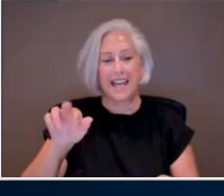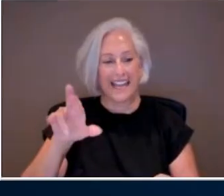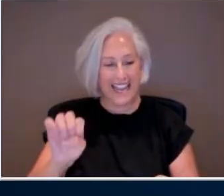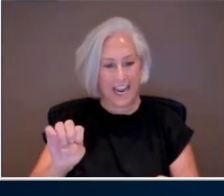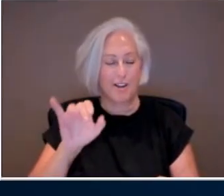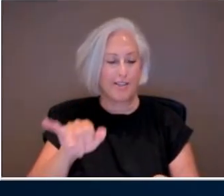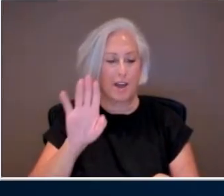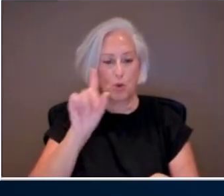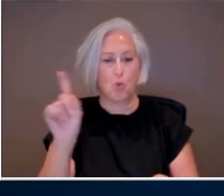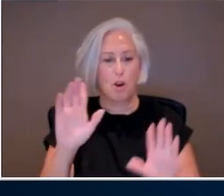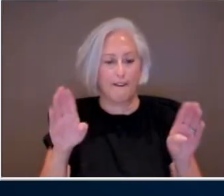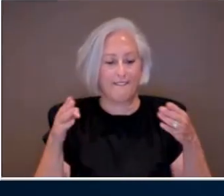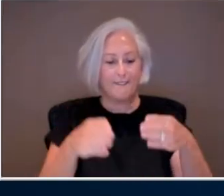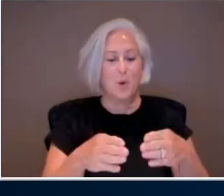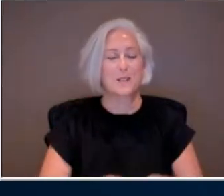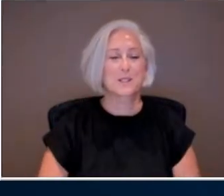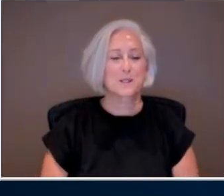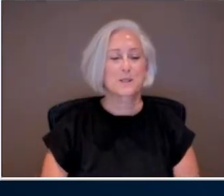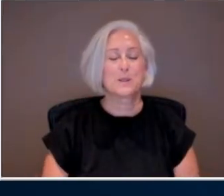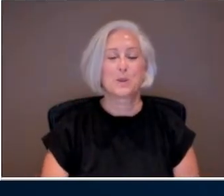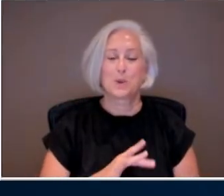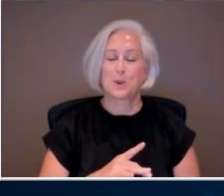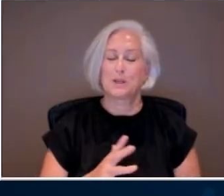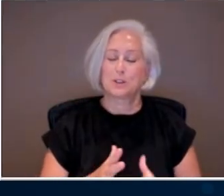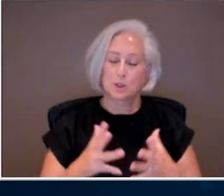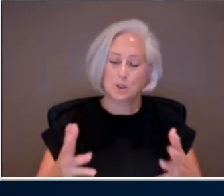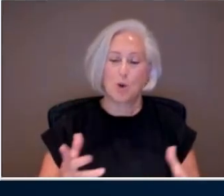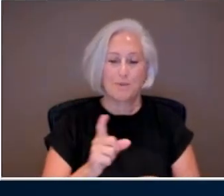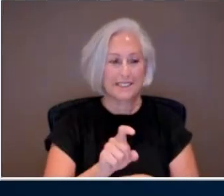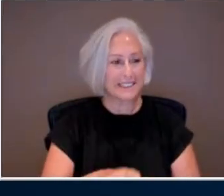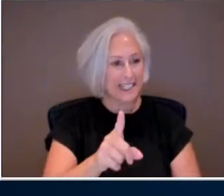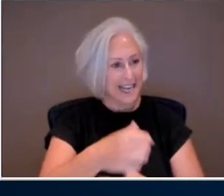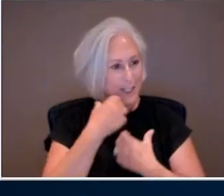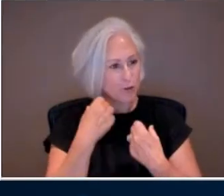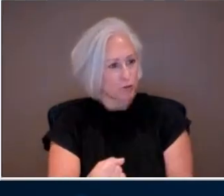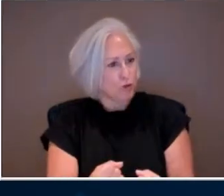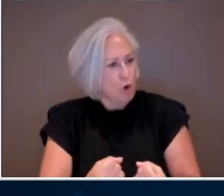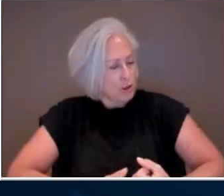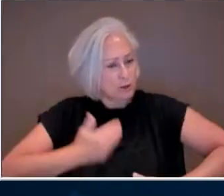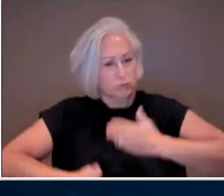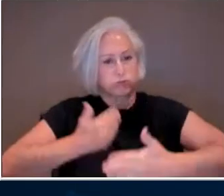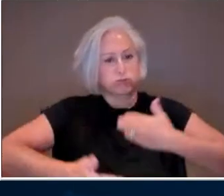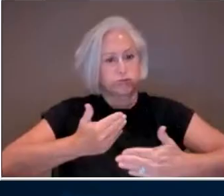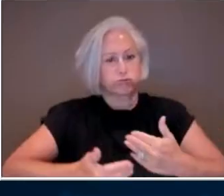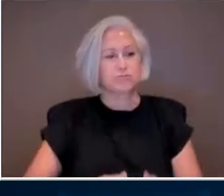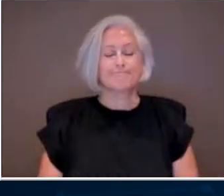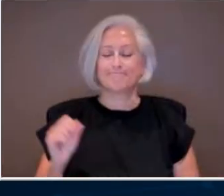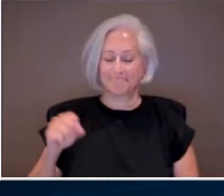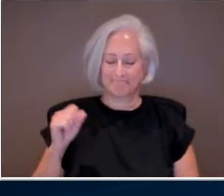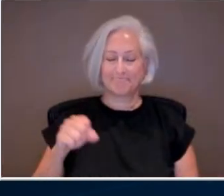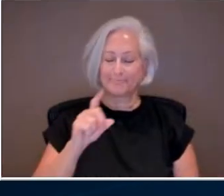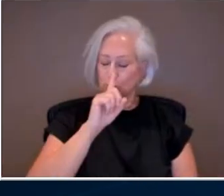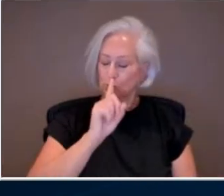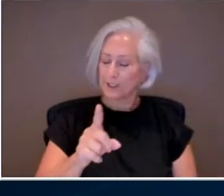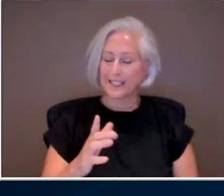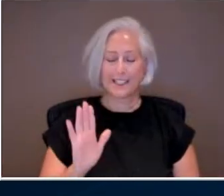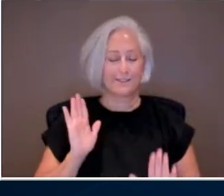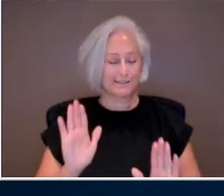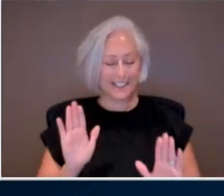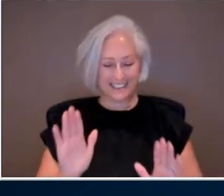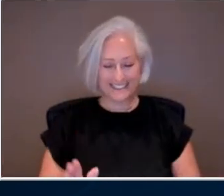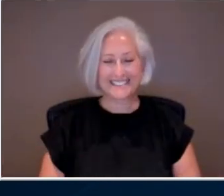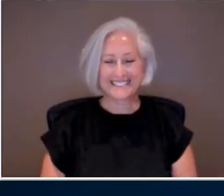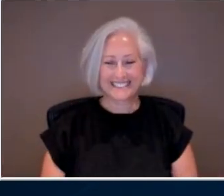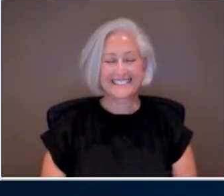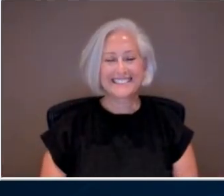And so much need there. And you're so strong, so you're feeling great, just moving forward. Yeah, I really do. This is amazing. As we